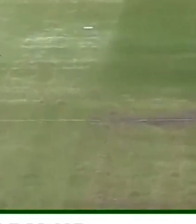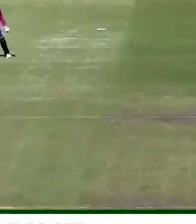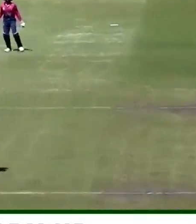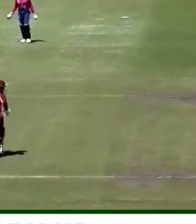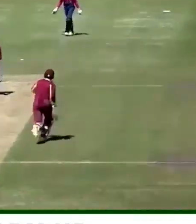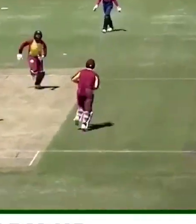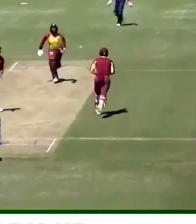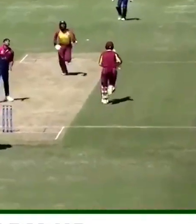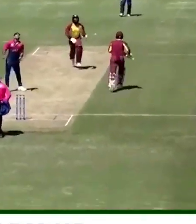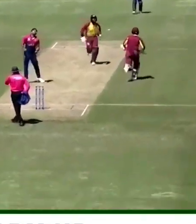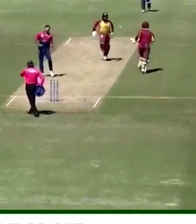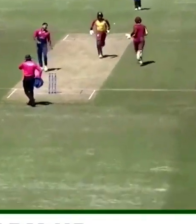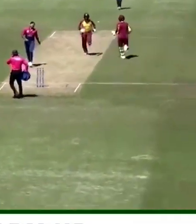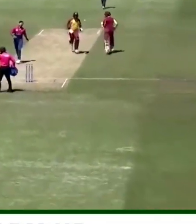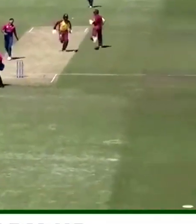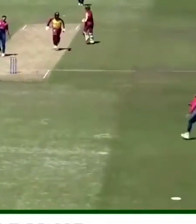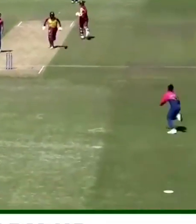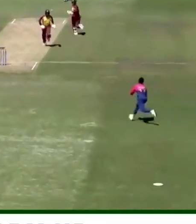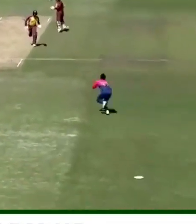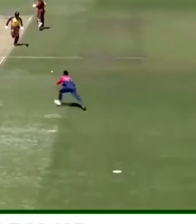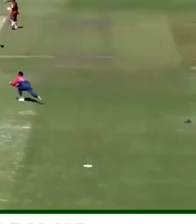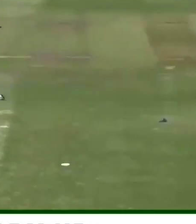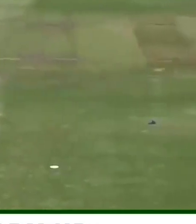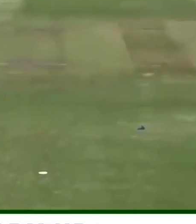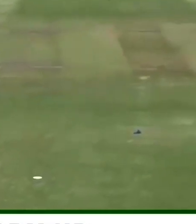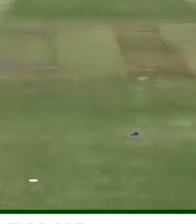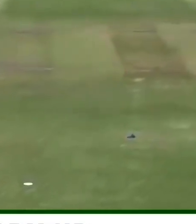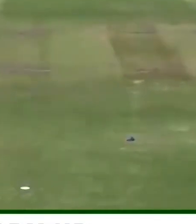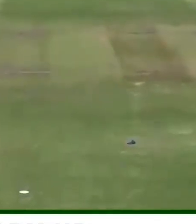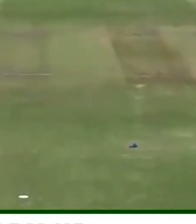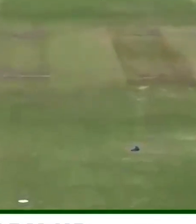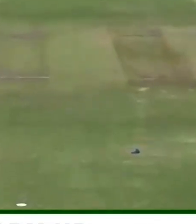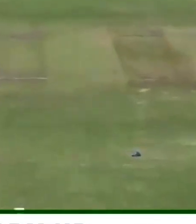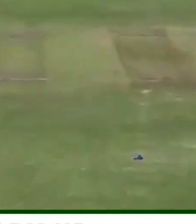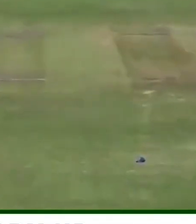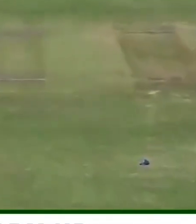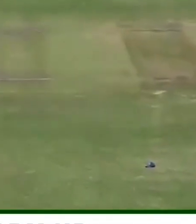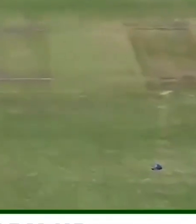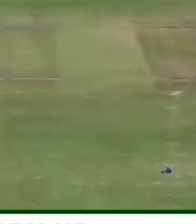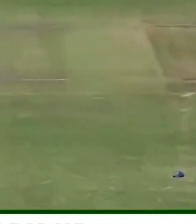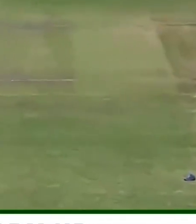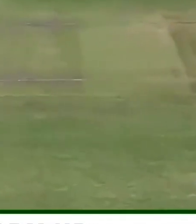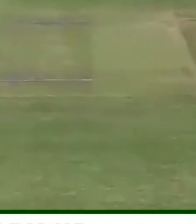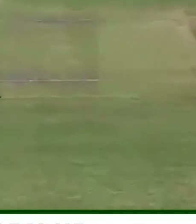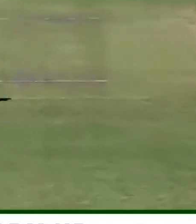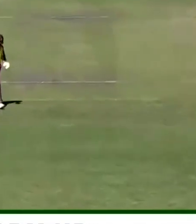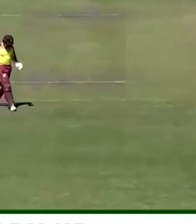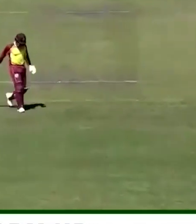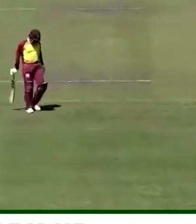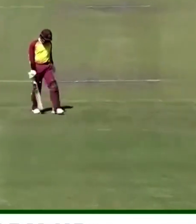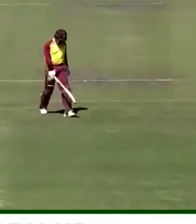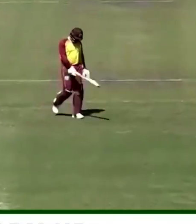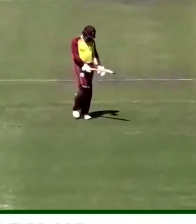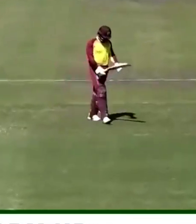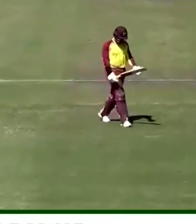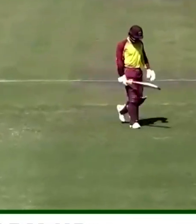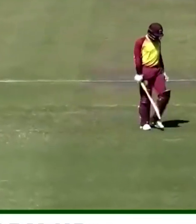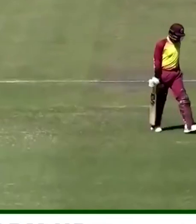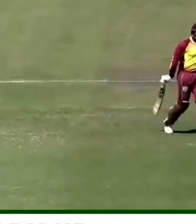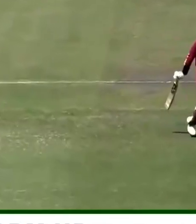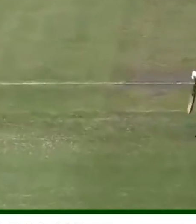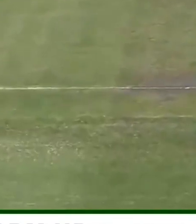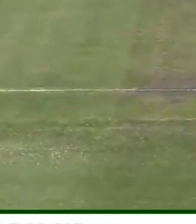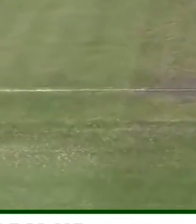Short one, Reefer is going to be caught here. He should be caught. He is, yes! Well done there